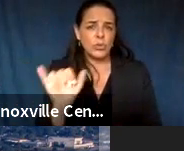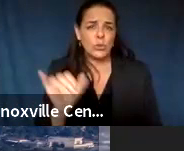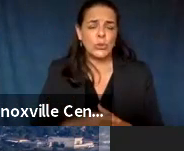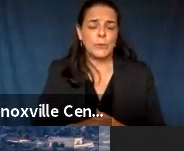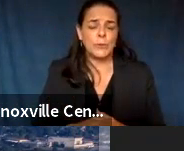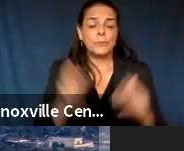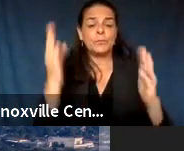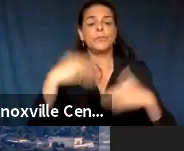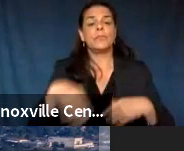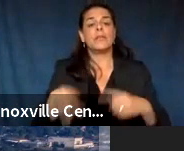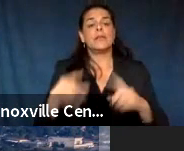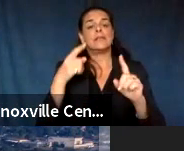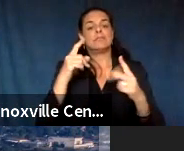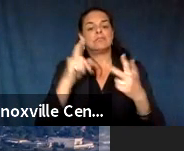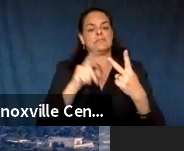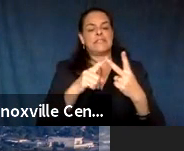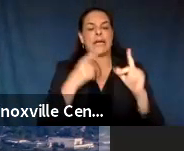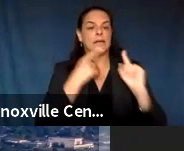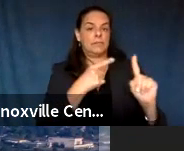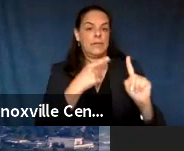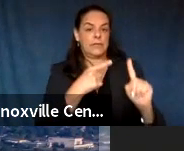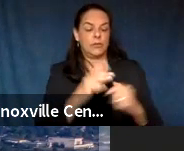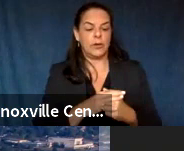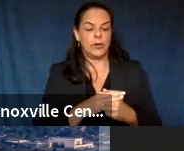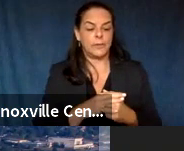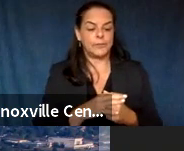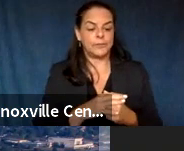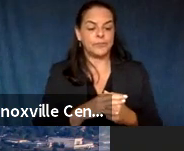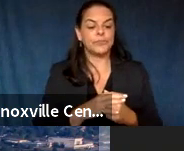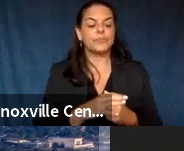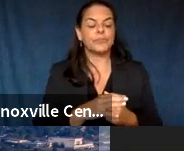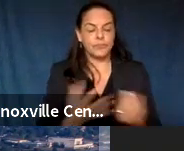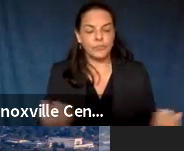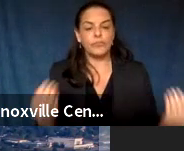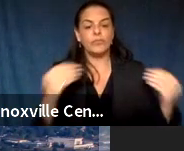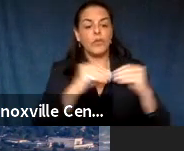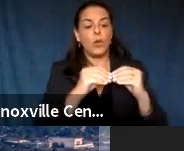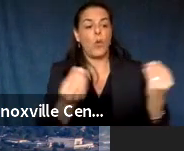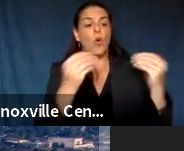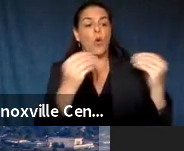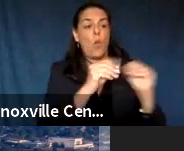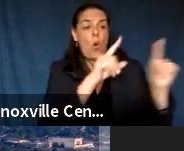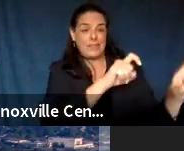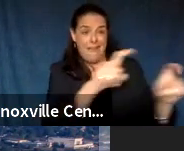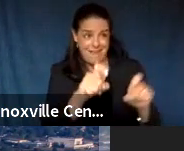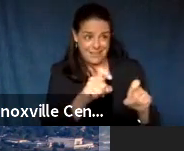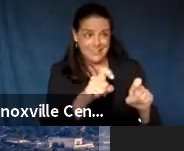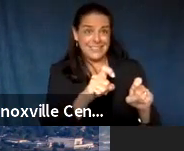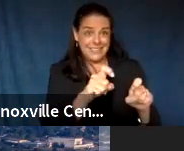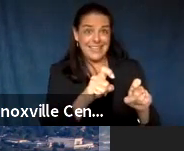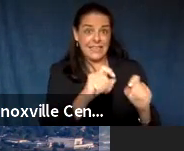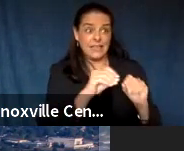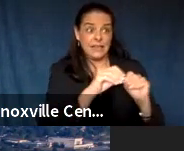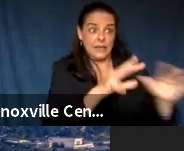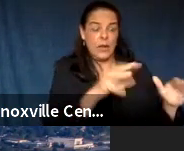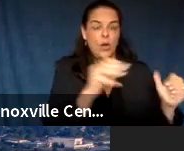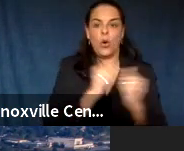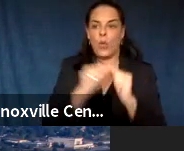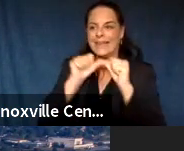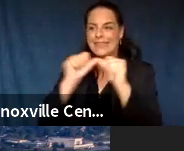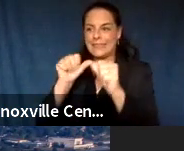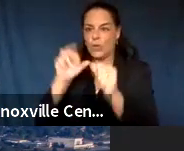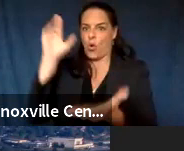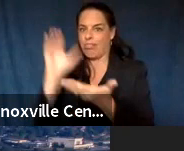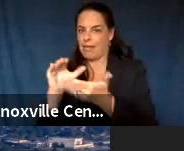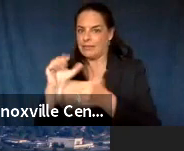Our second benchmark, community-wide sustained and increased diagnostic testing with consistent or